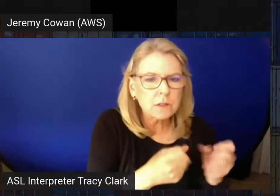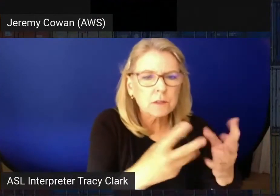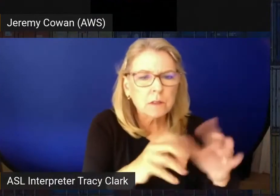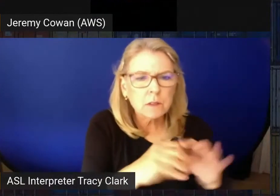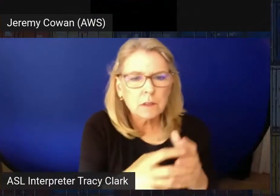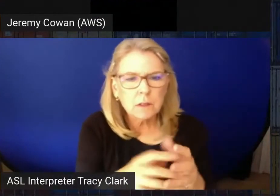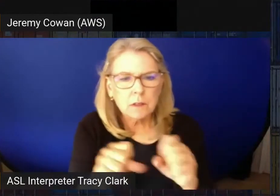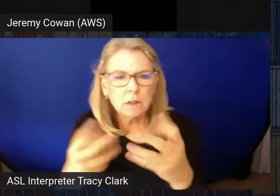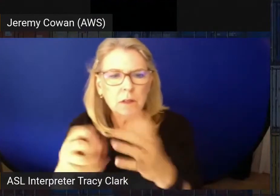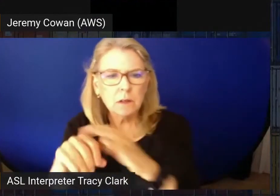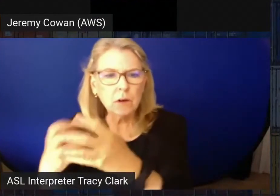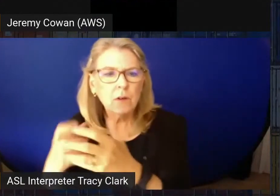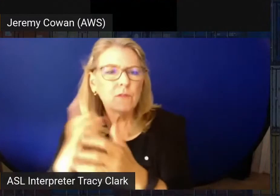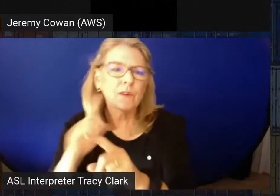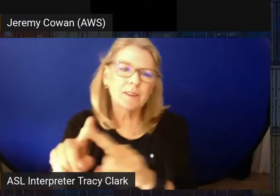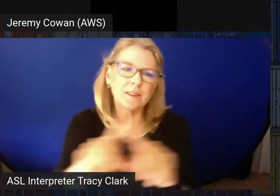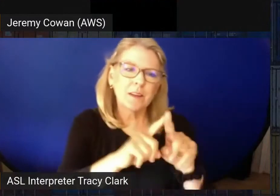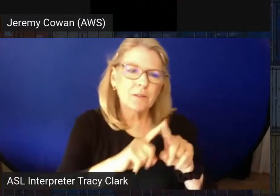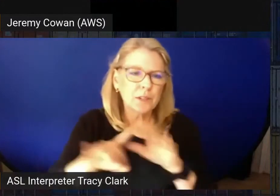applications. And